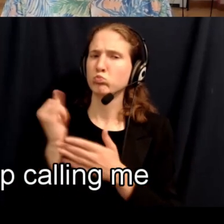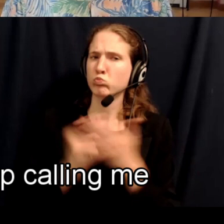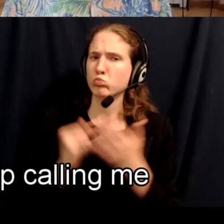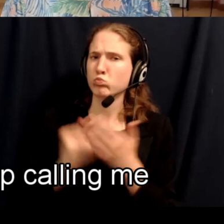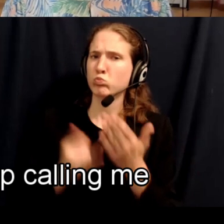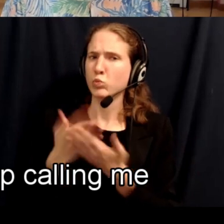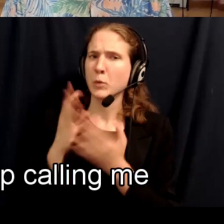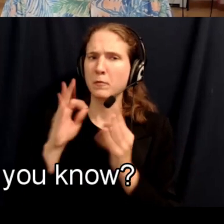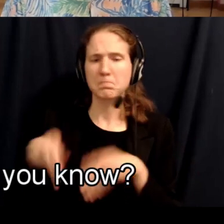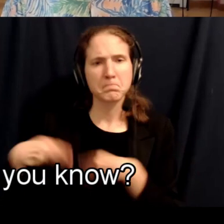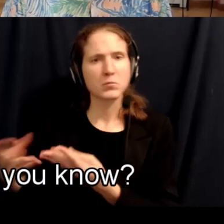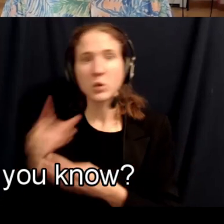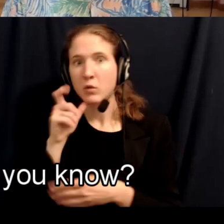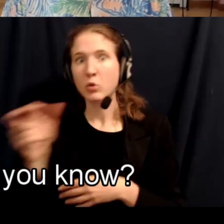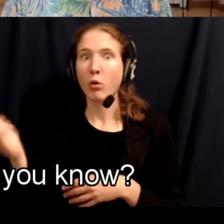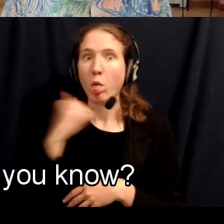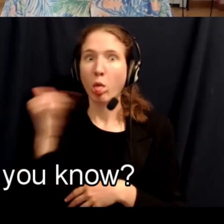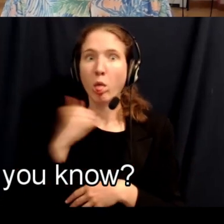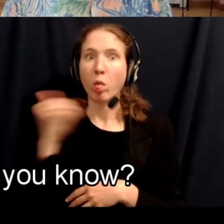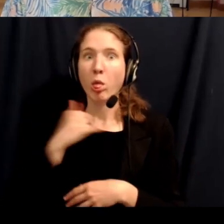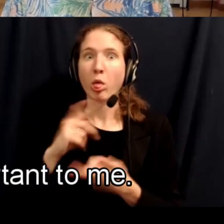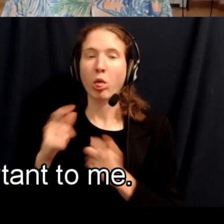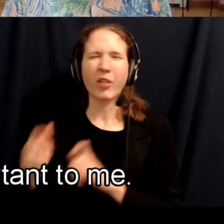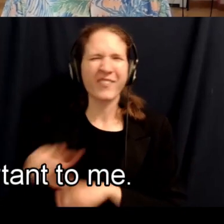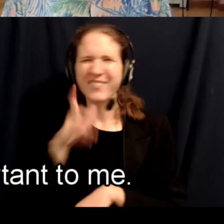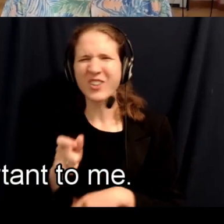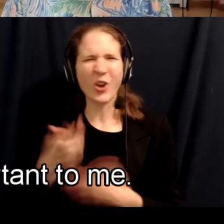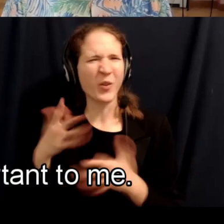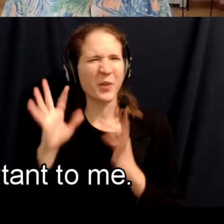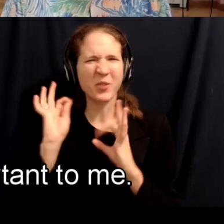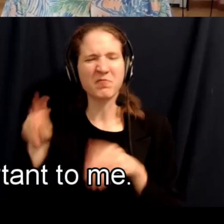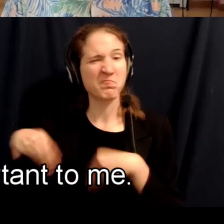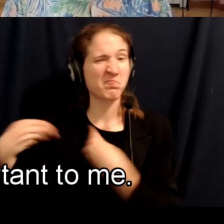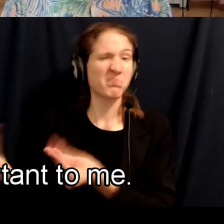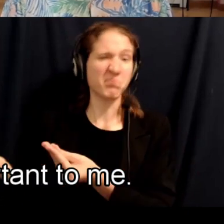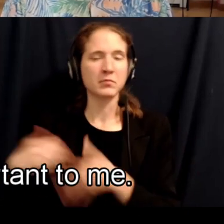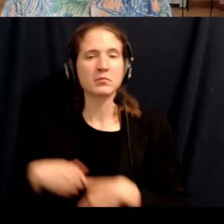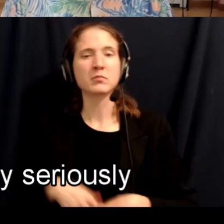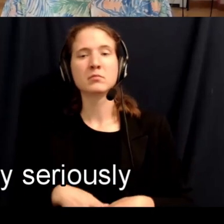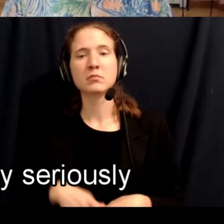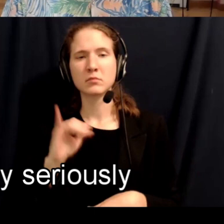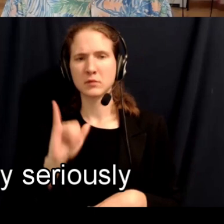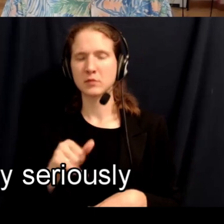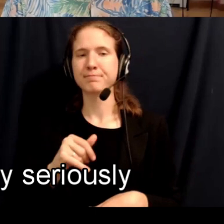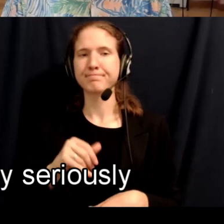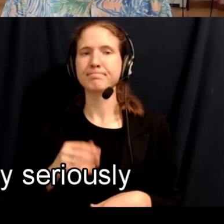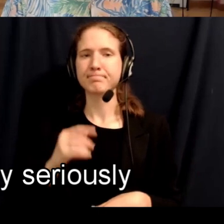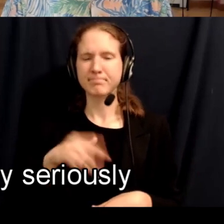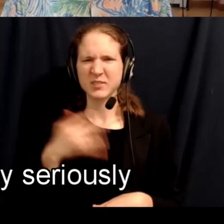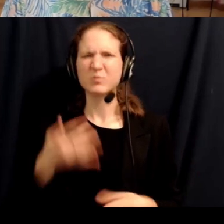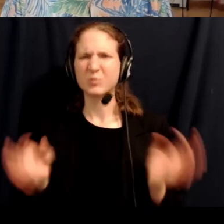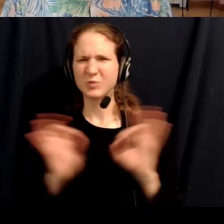that they don't have to keep calling me and say make revisions. And so that's really important to me. I've always taken this